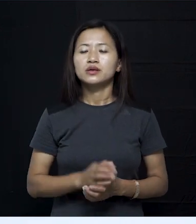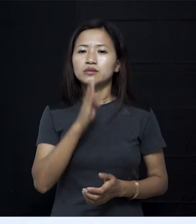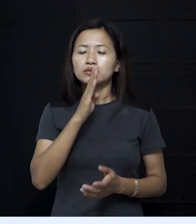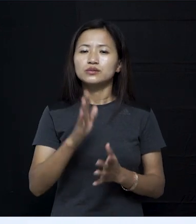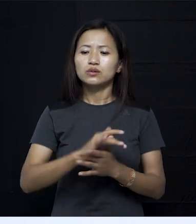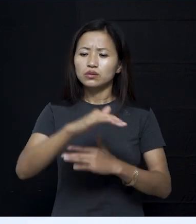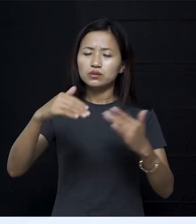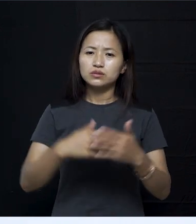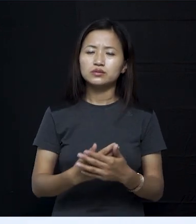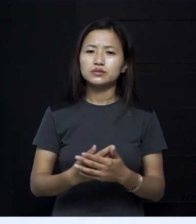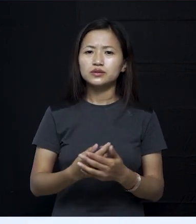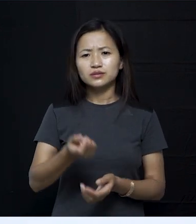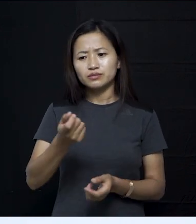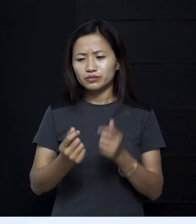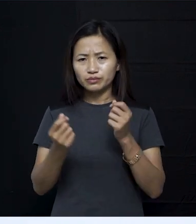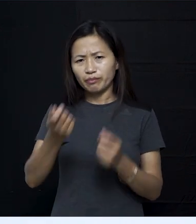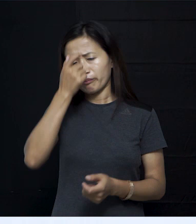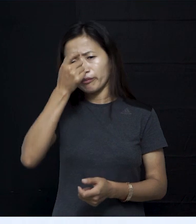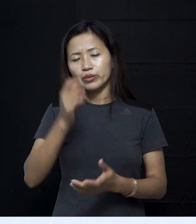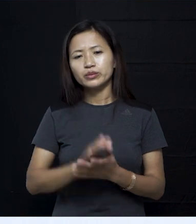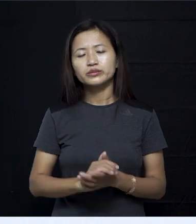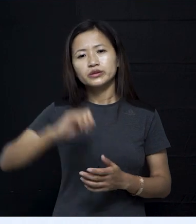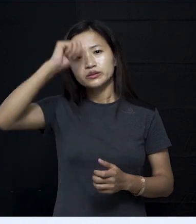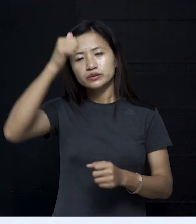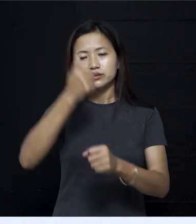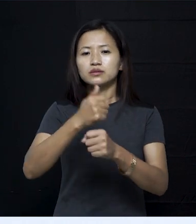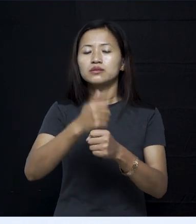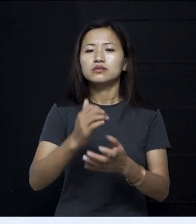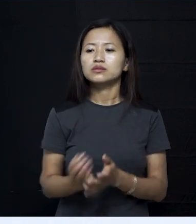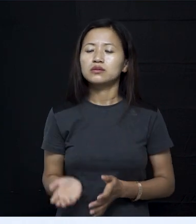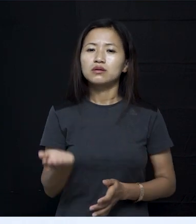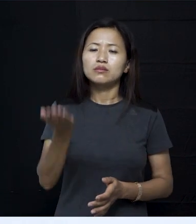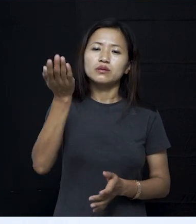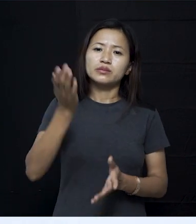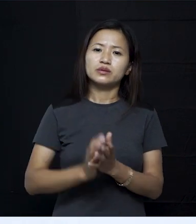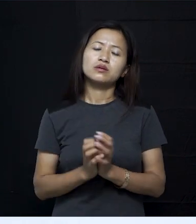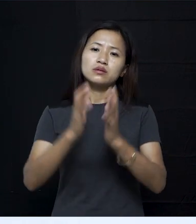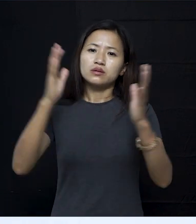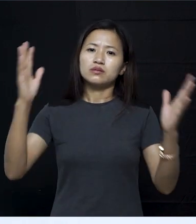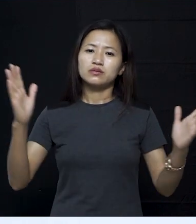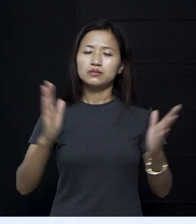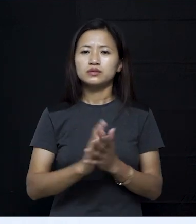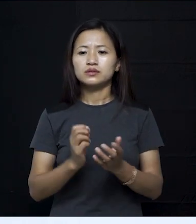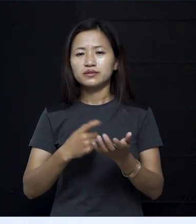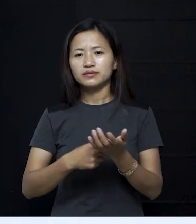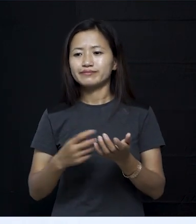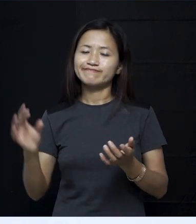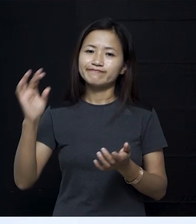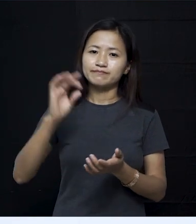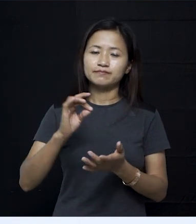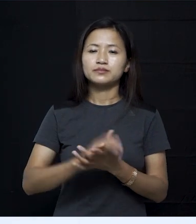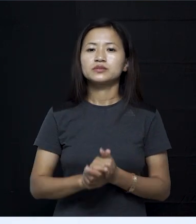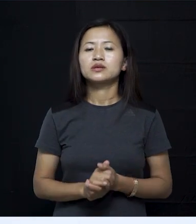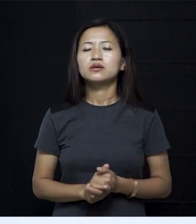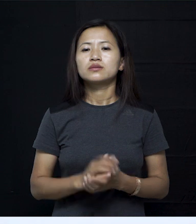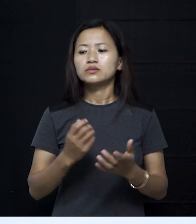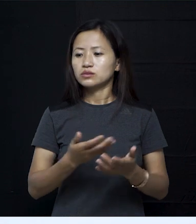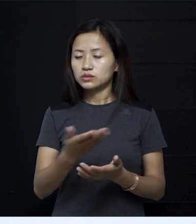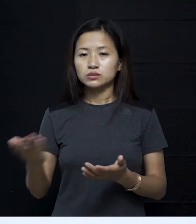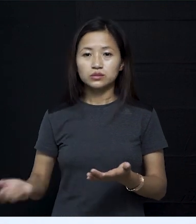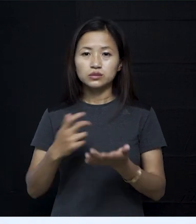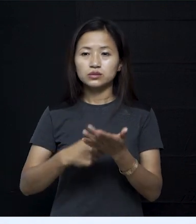is a short cropping season. And regarding these crops, okay, these are sown and harvested in between the